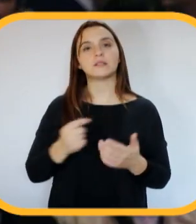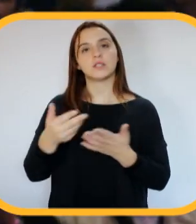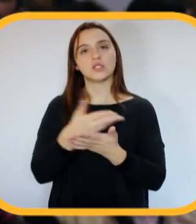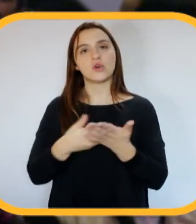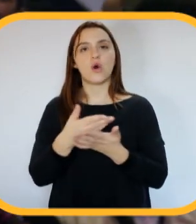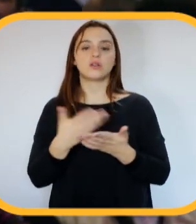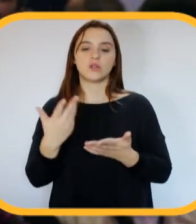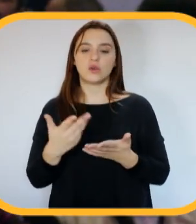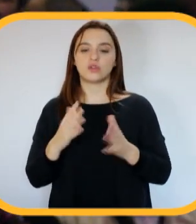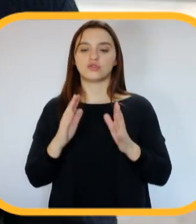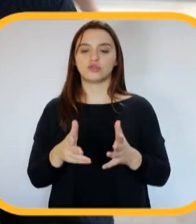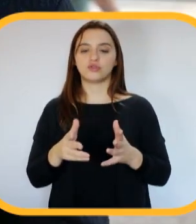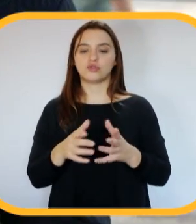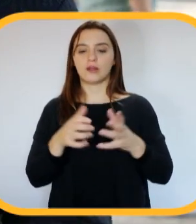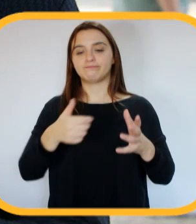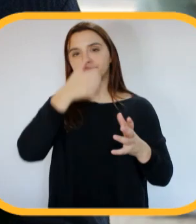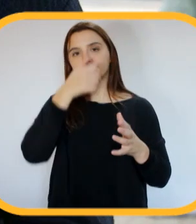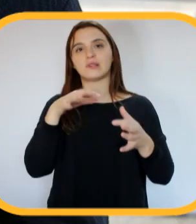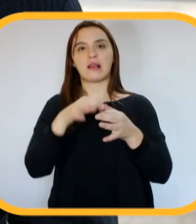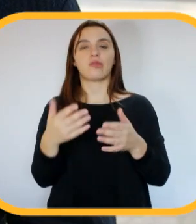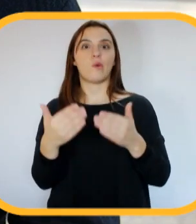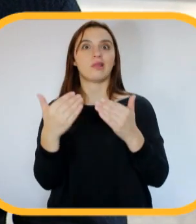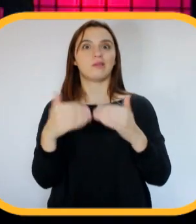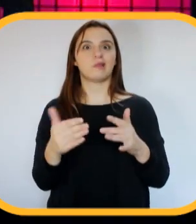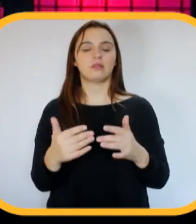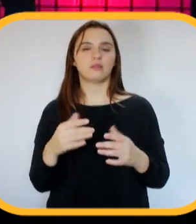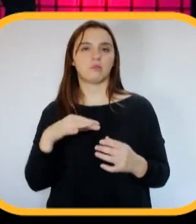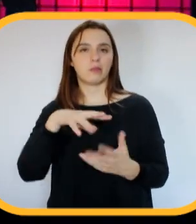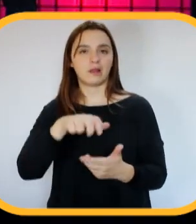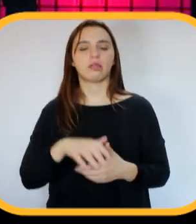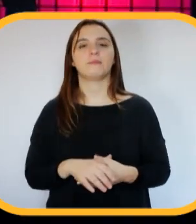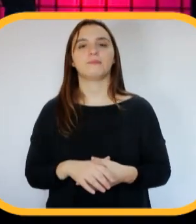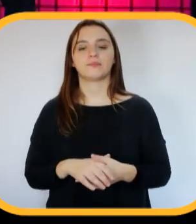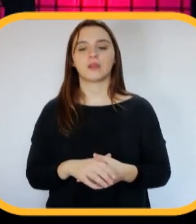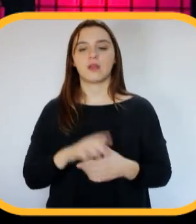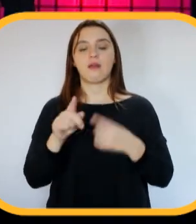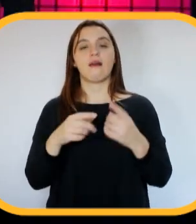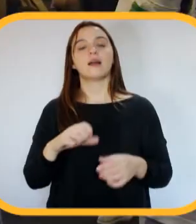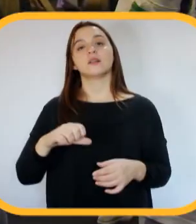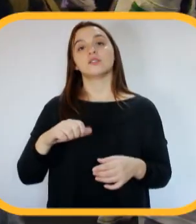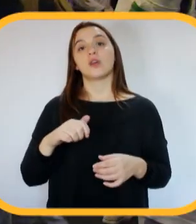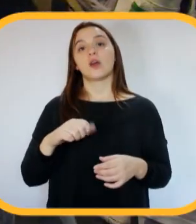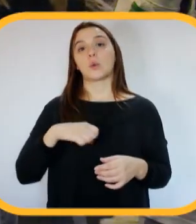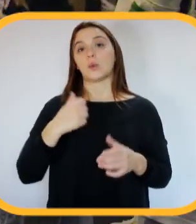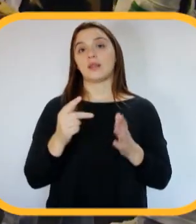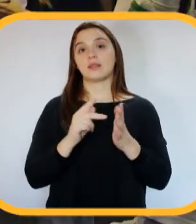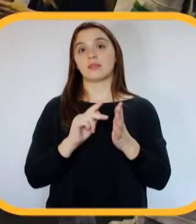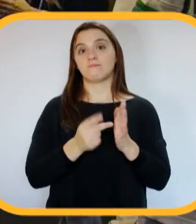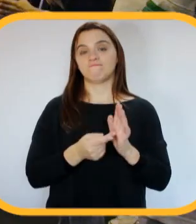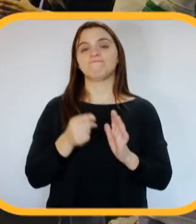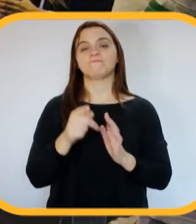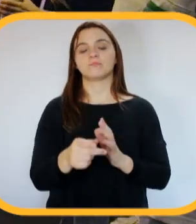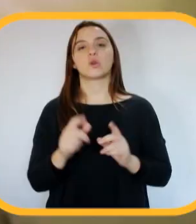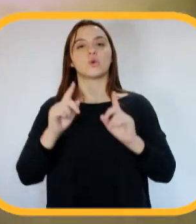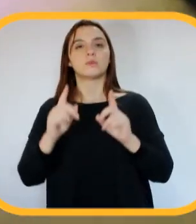practices, overstepping the mark towards the planetary boundaries. A realidade distante que era a green tech estrangeira começou há pouco tempo